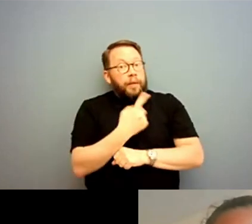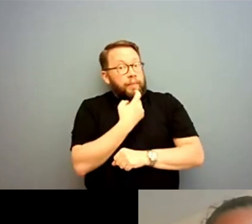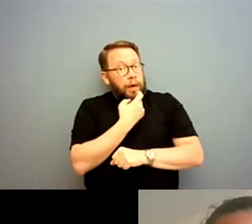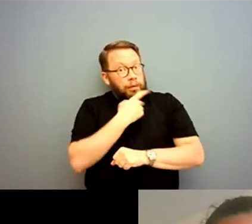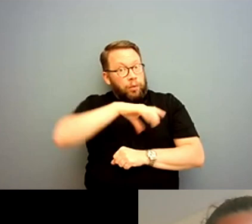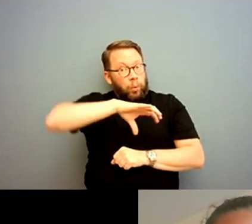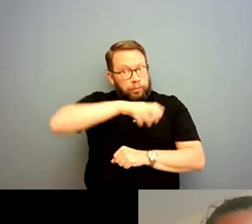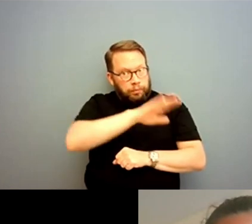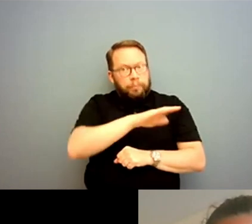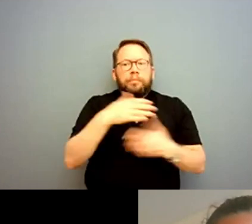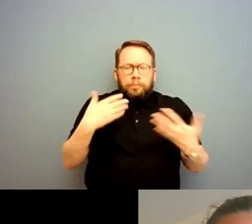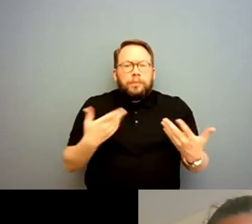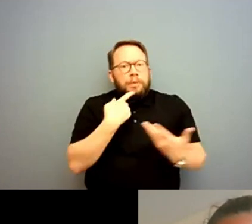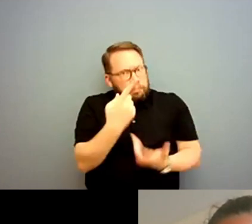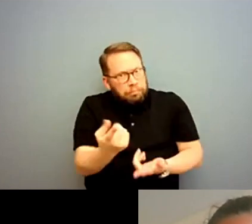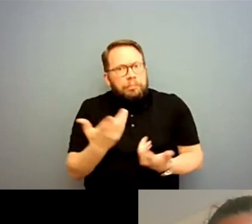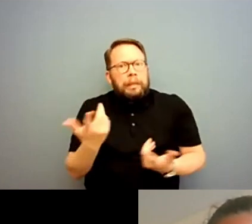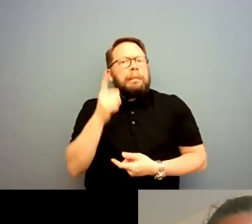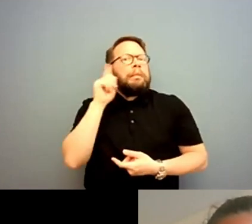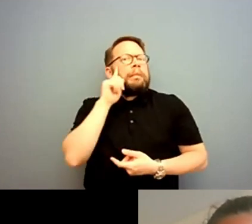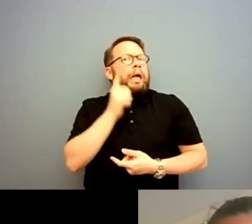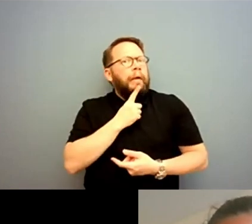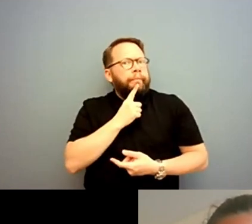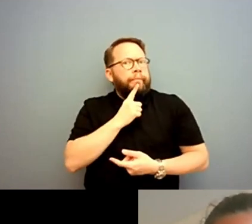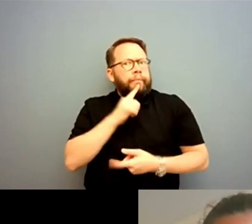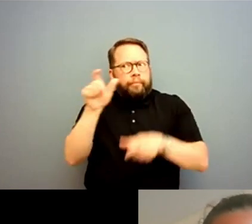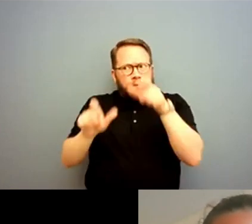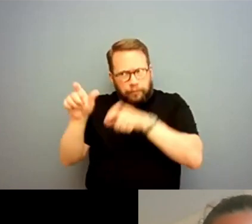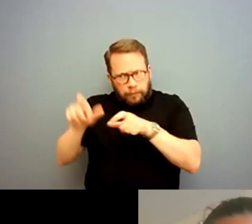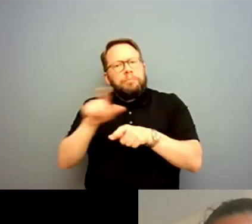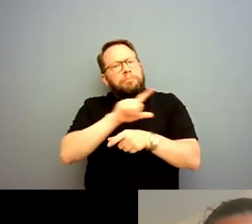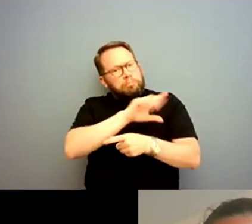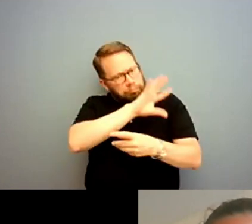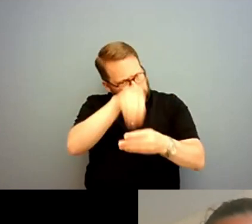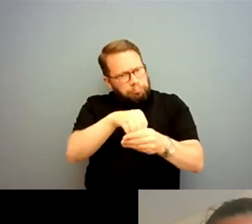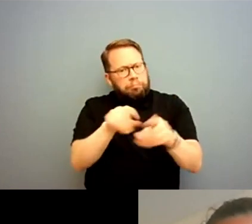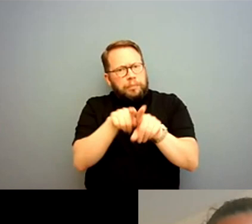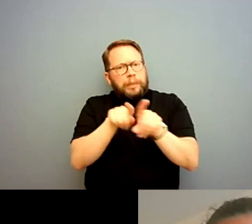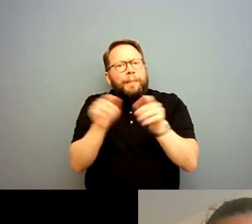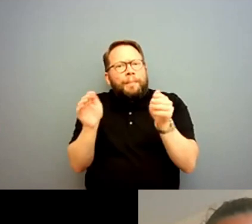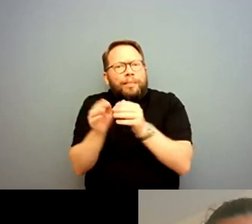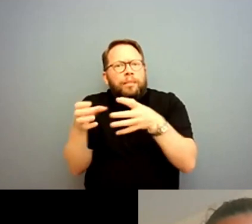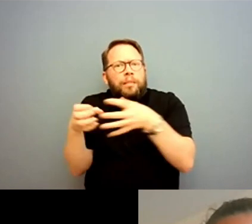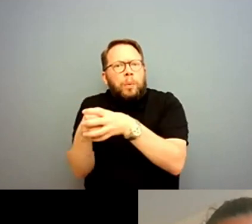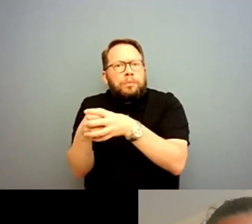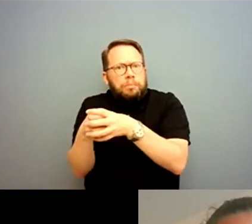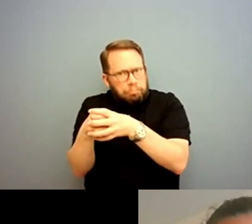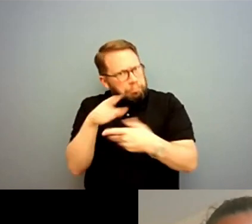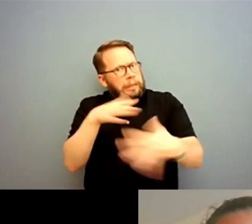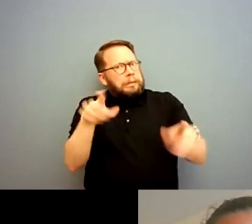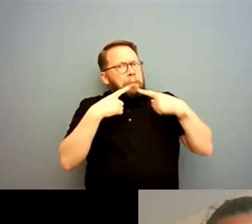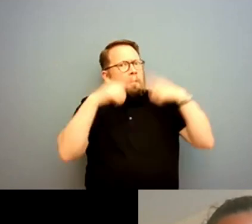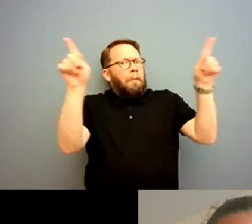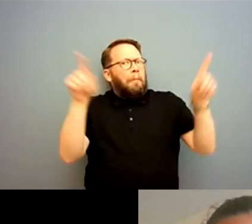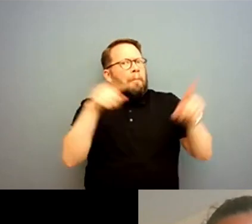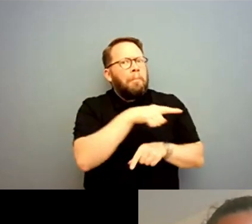on that. I don't know if that has been added to, but it's also an outlet worth keeping in mind as